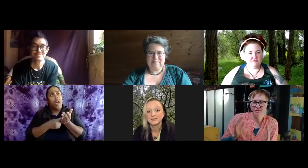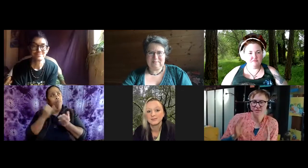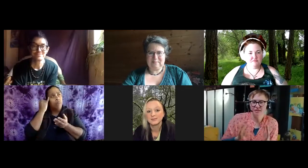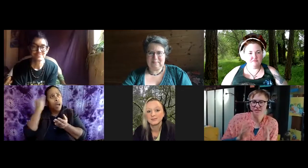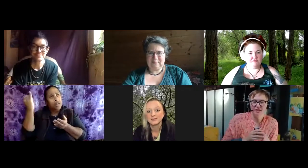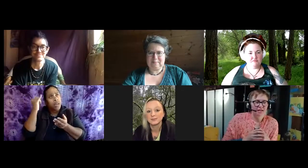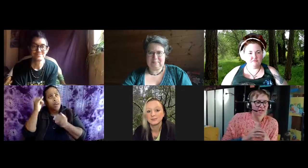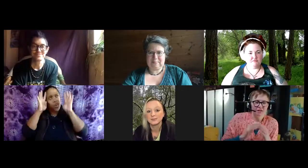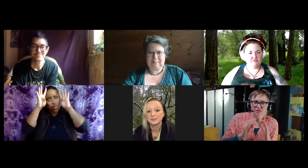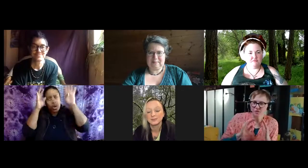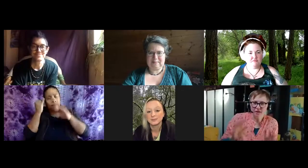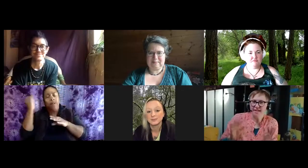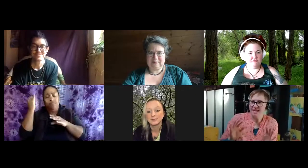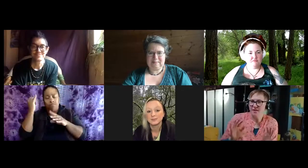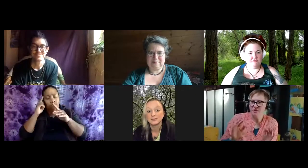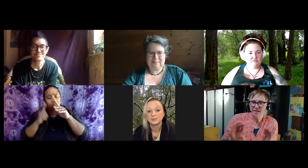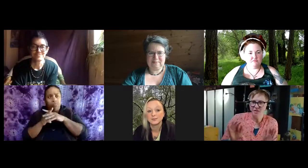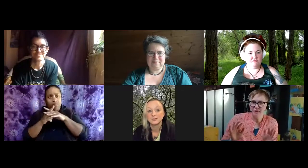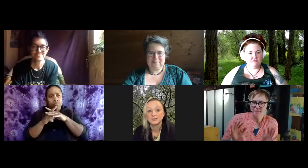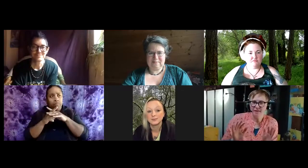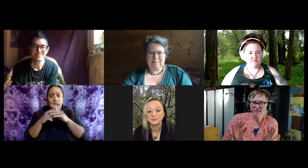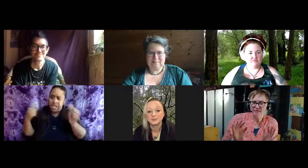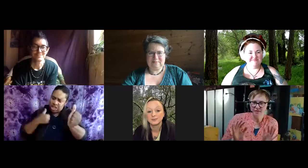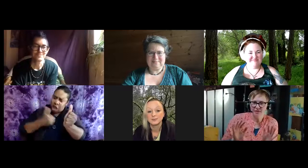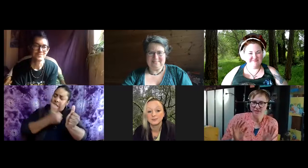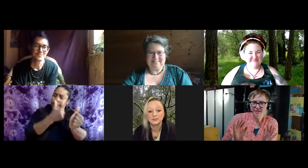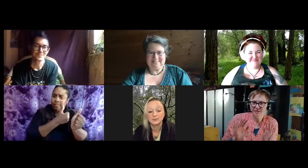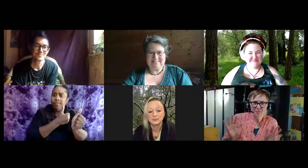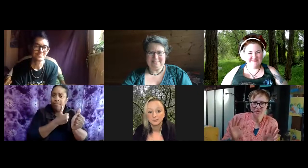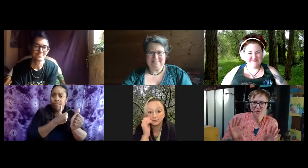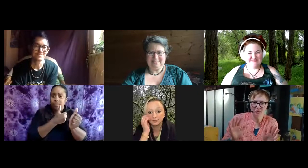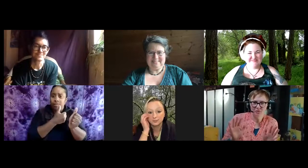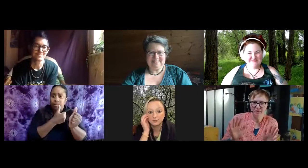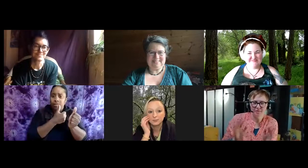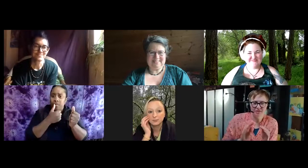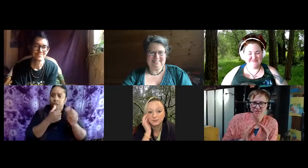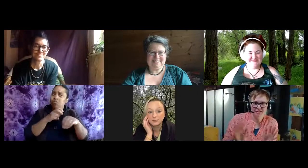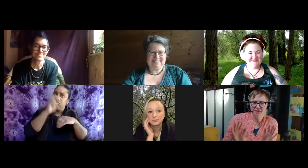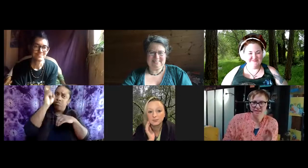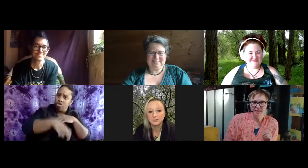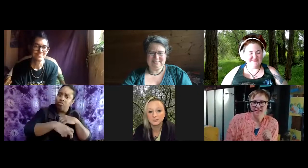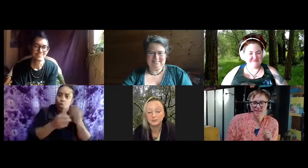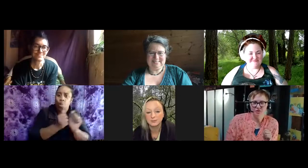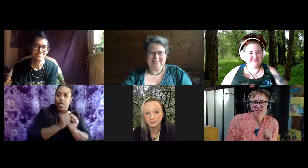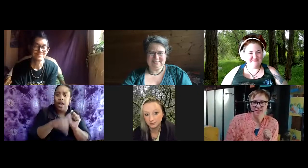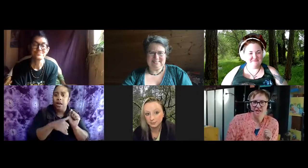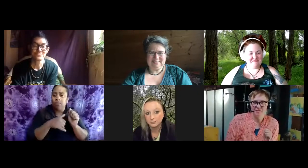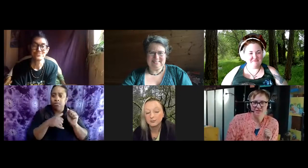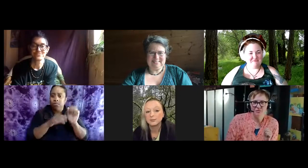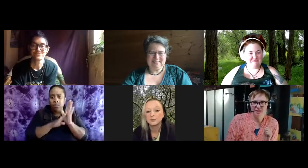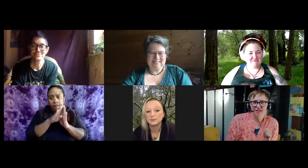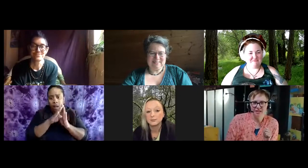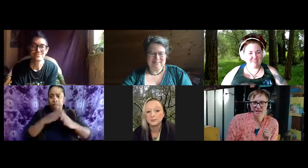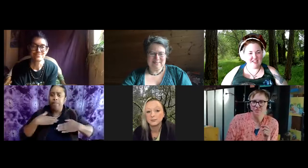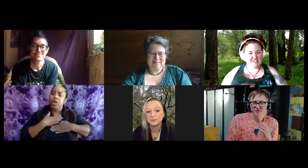idea, whatever it is, just run it down, chase the rabbit, and jump in the hole with the rabbit. Just enjoy this time, because